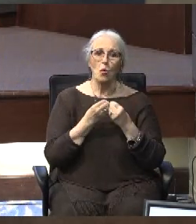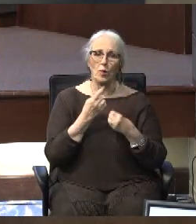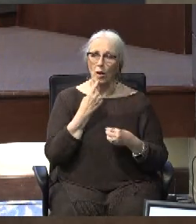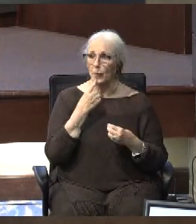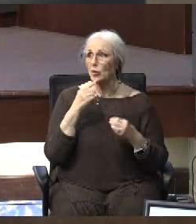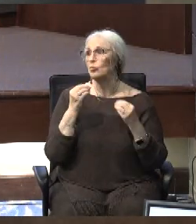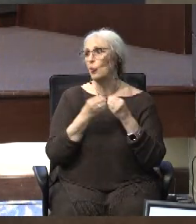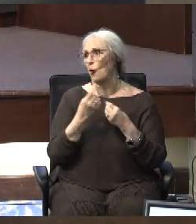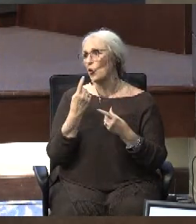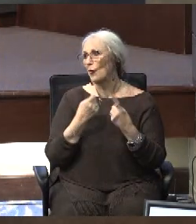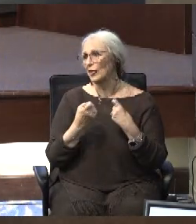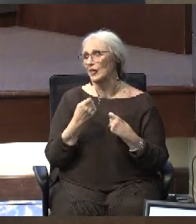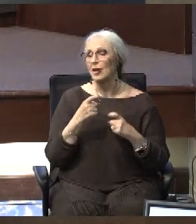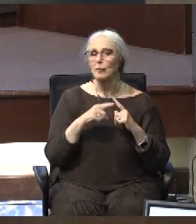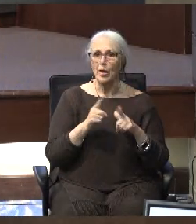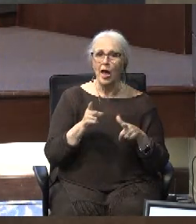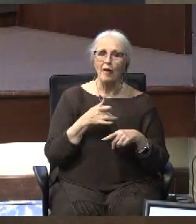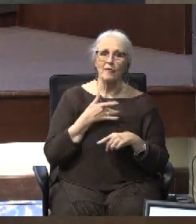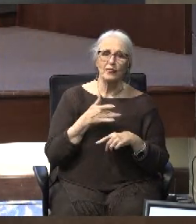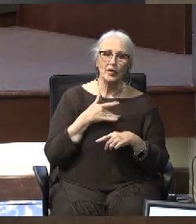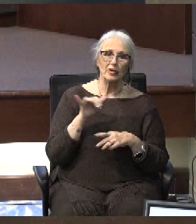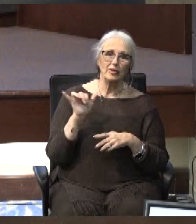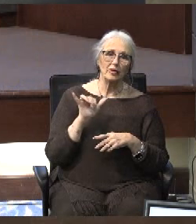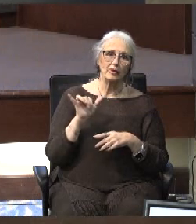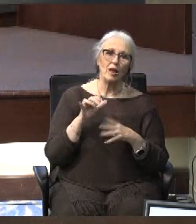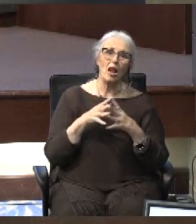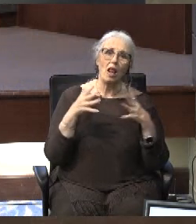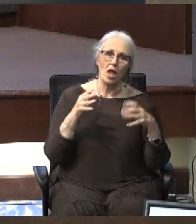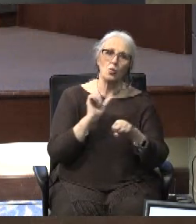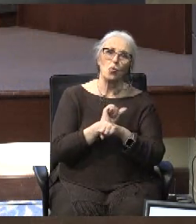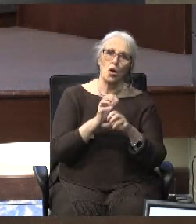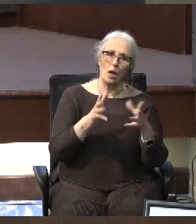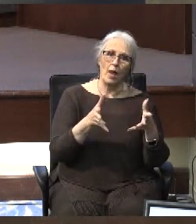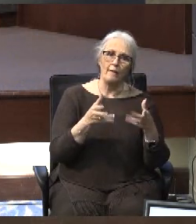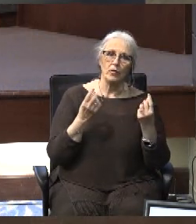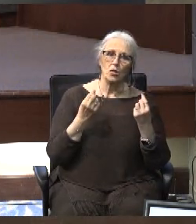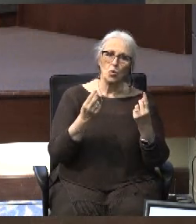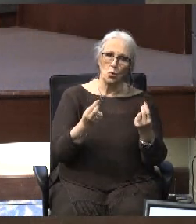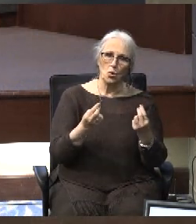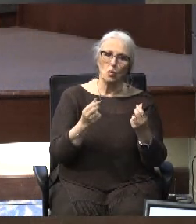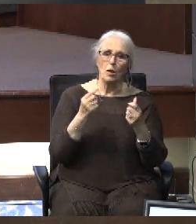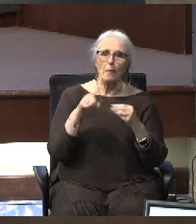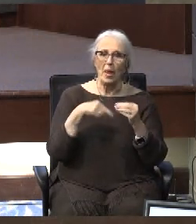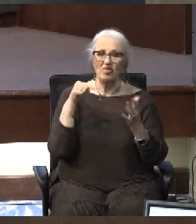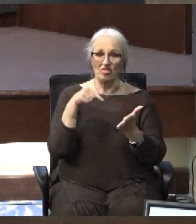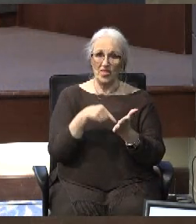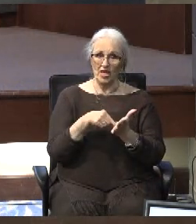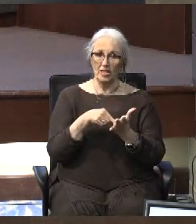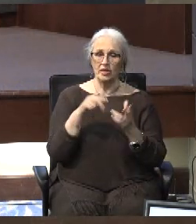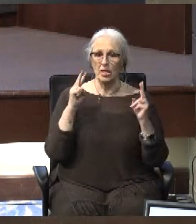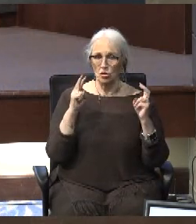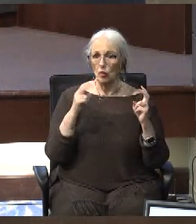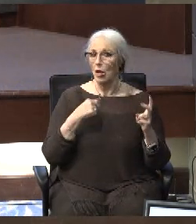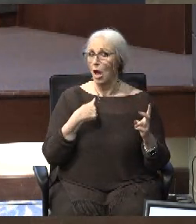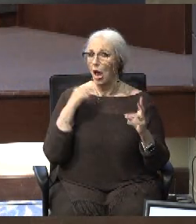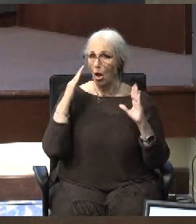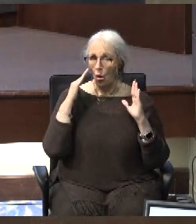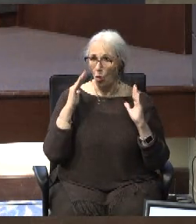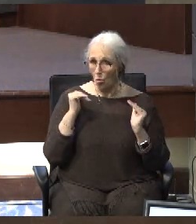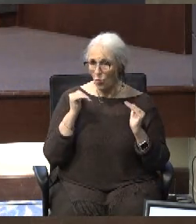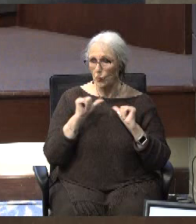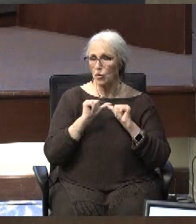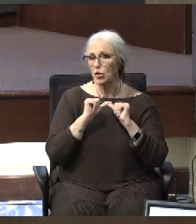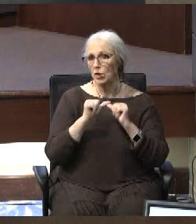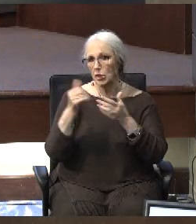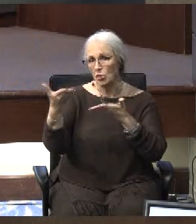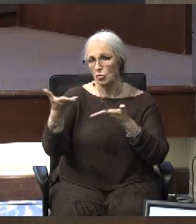but it feels still like there's much work to be done with regard to this issue. And my hope is that you'll continue to